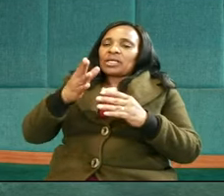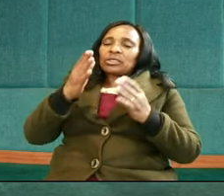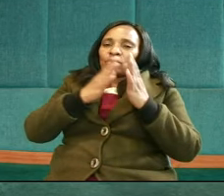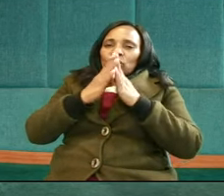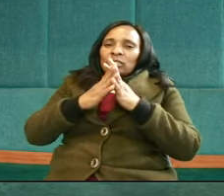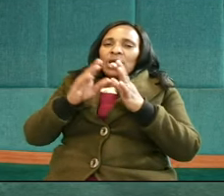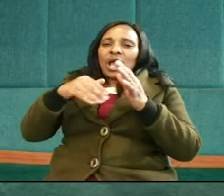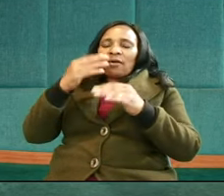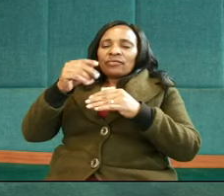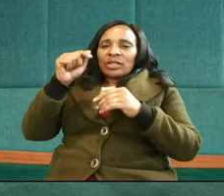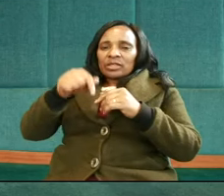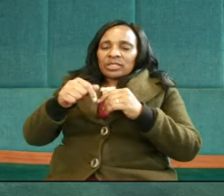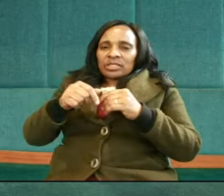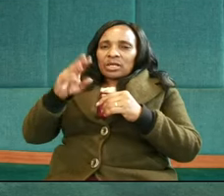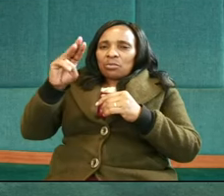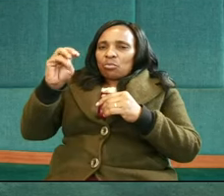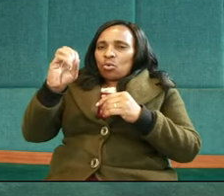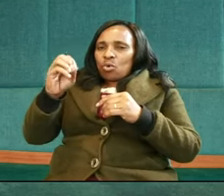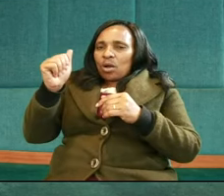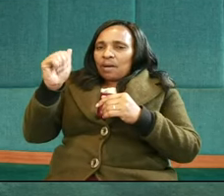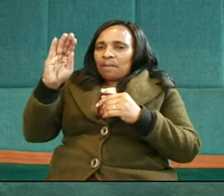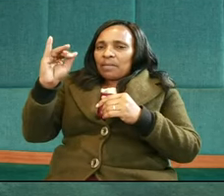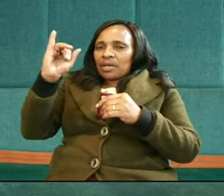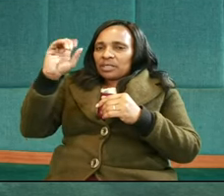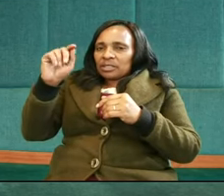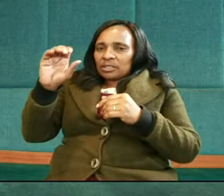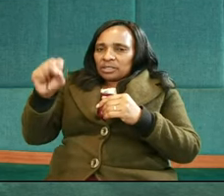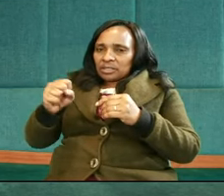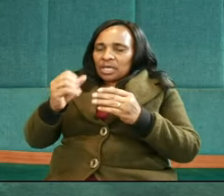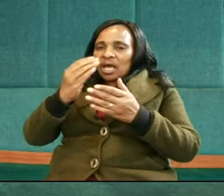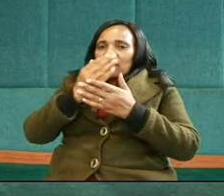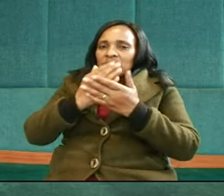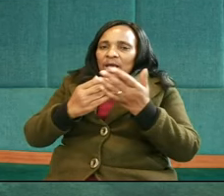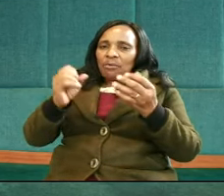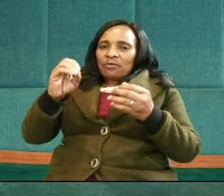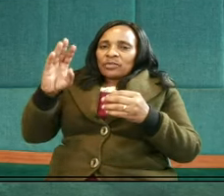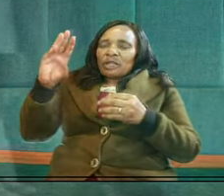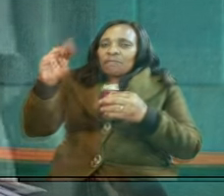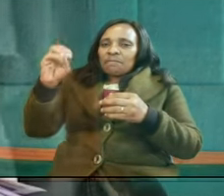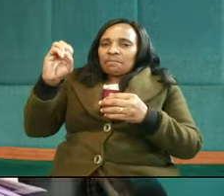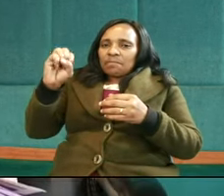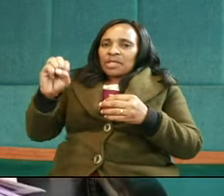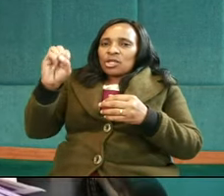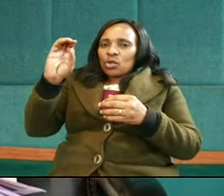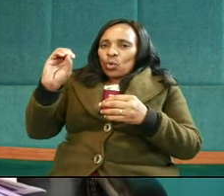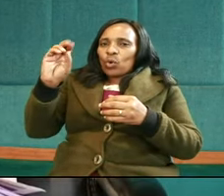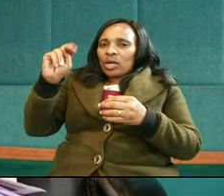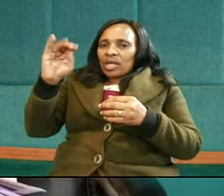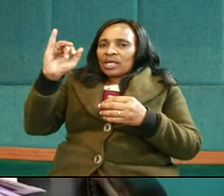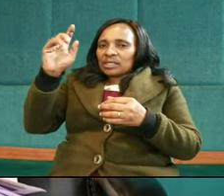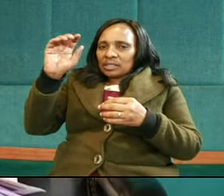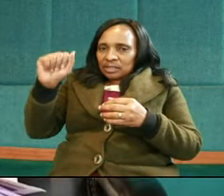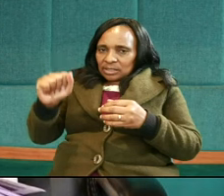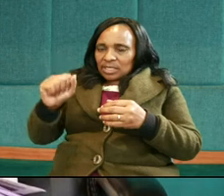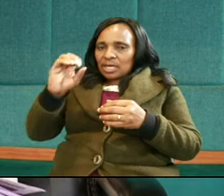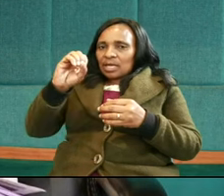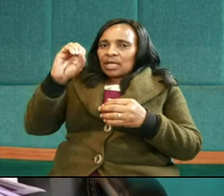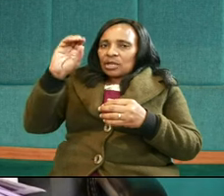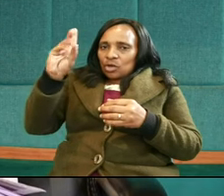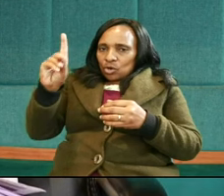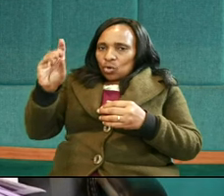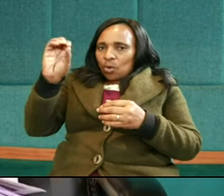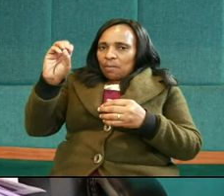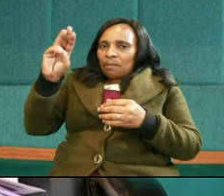reads that after this, the Moabites and the Ammonites with some of the Meunites, which are Edomites, came to wage